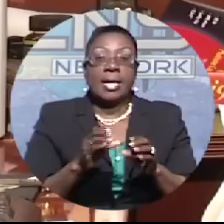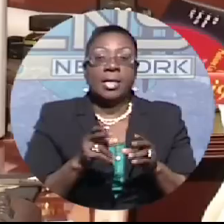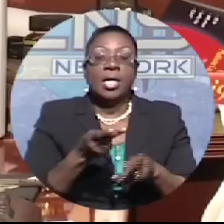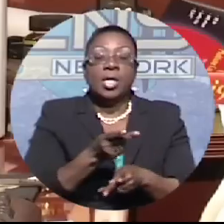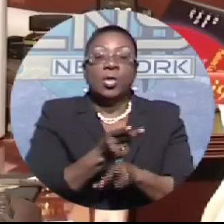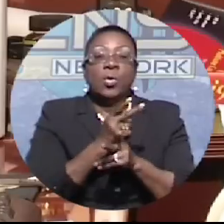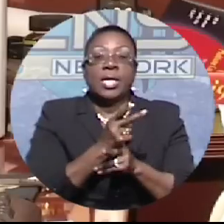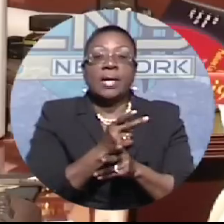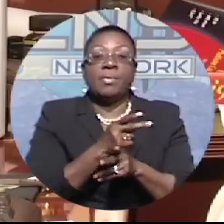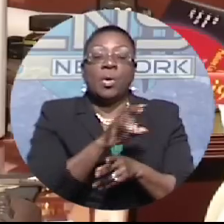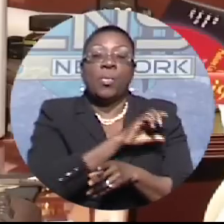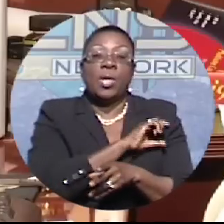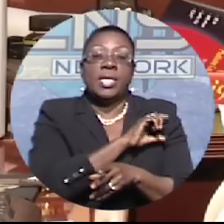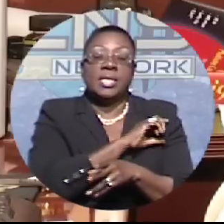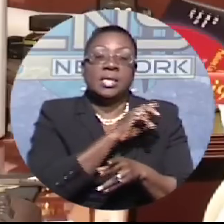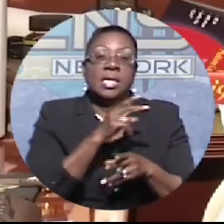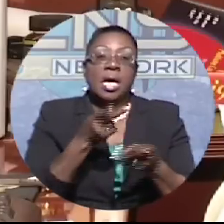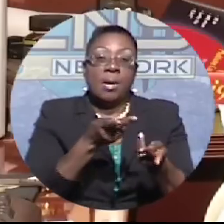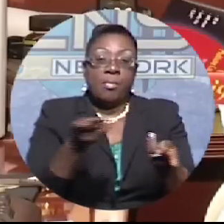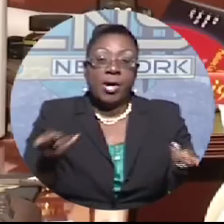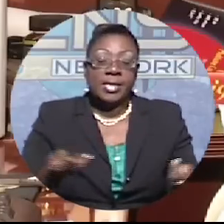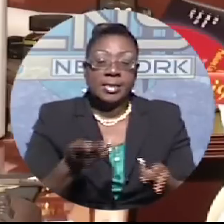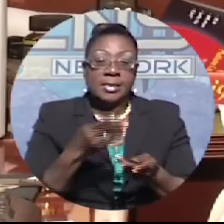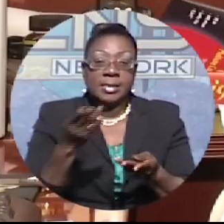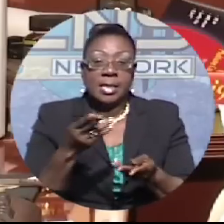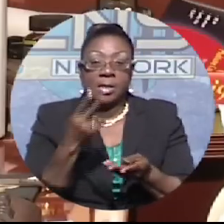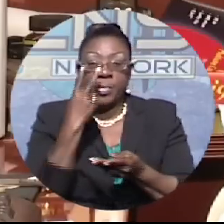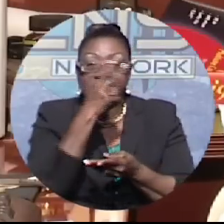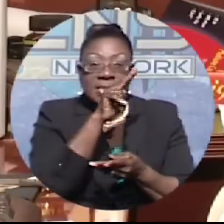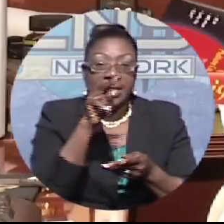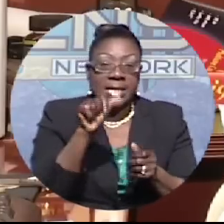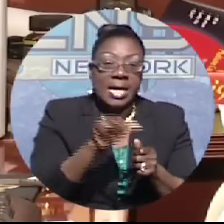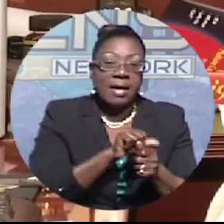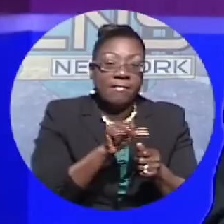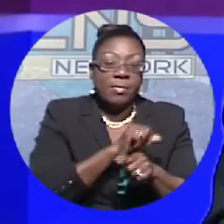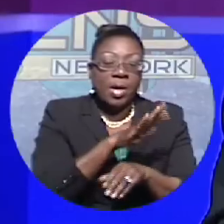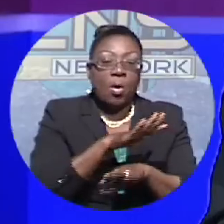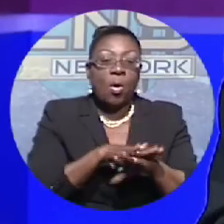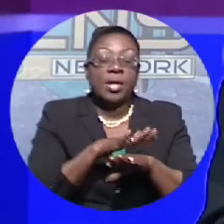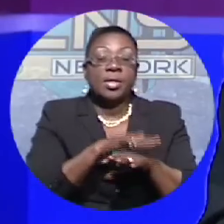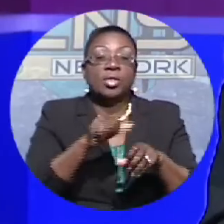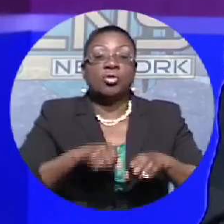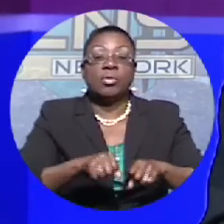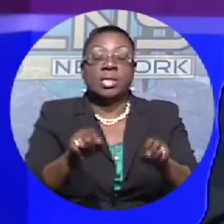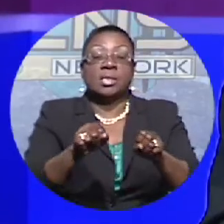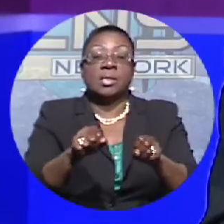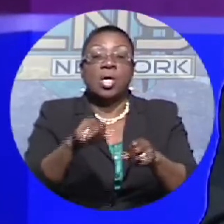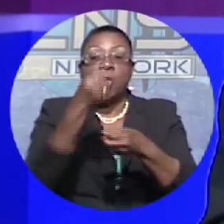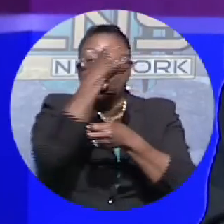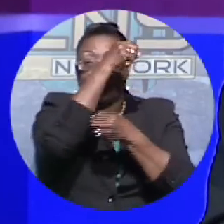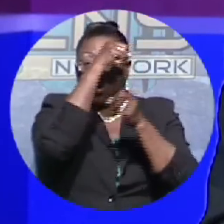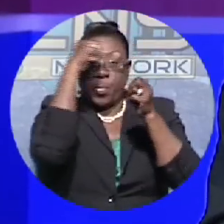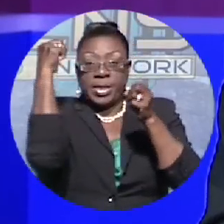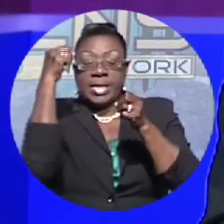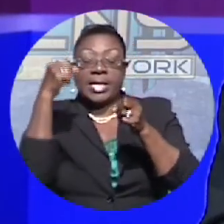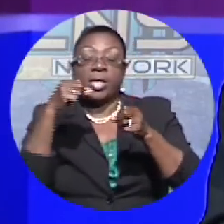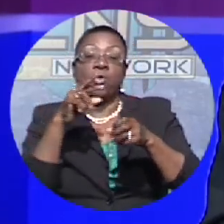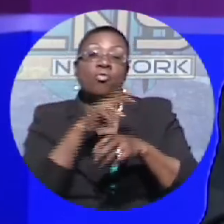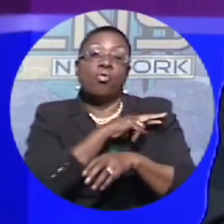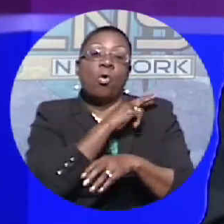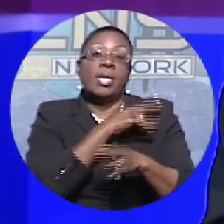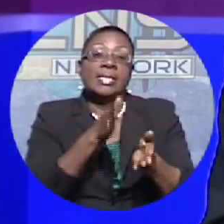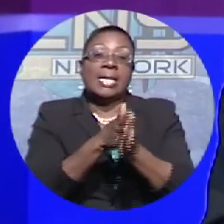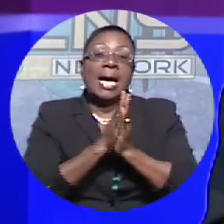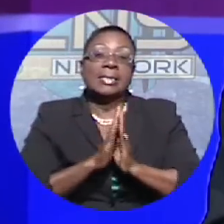that police presence up and visibility on the streets. Superintendent Roll is encouraging residents and